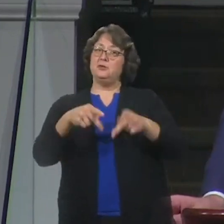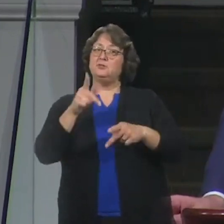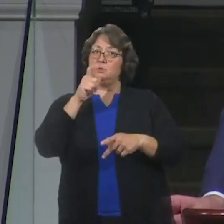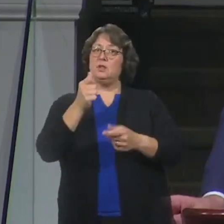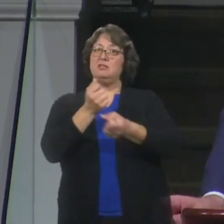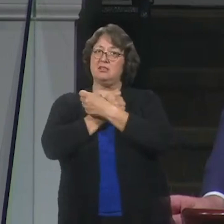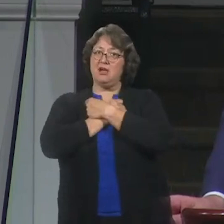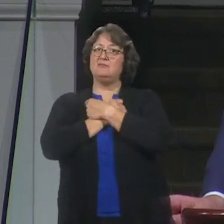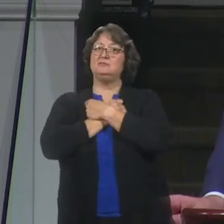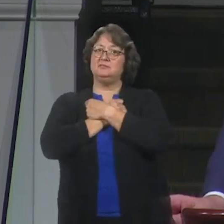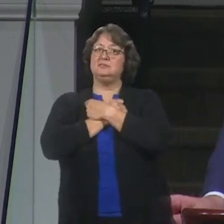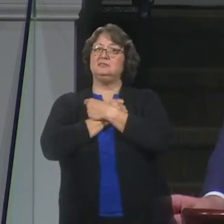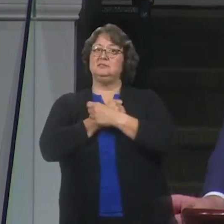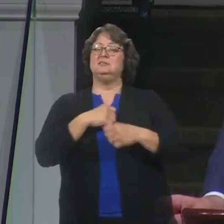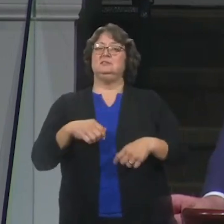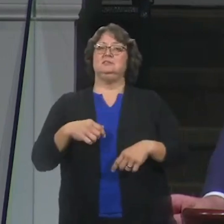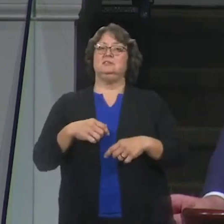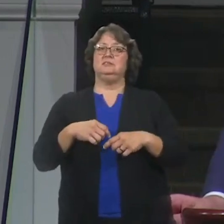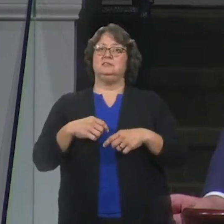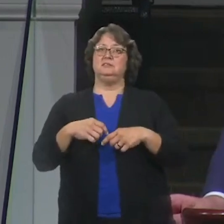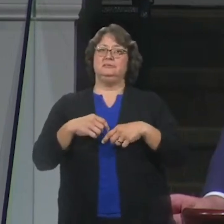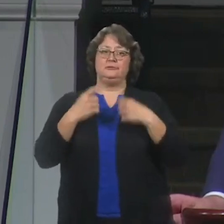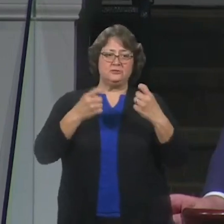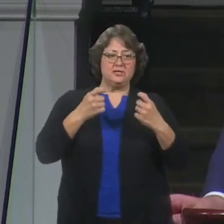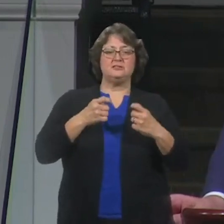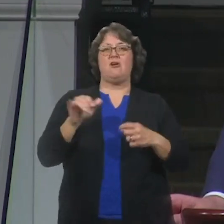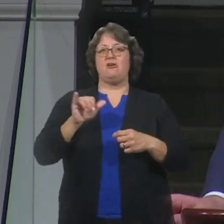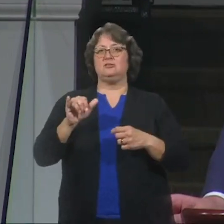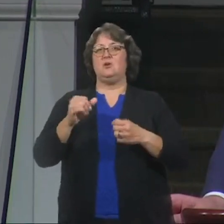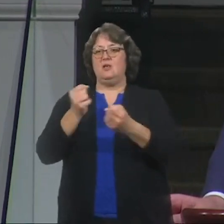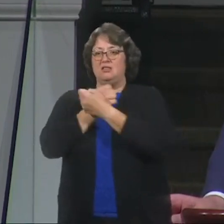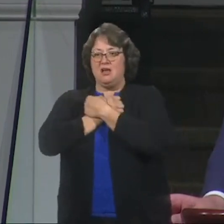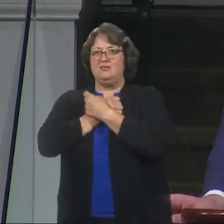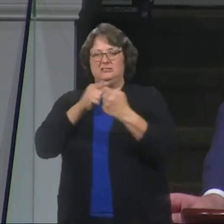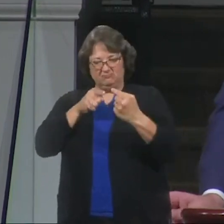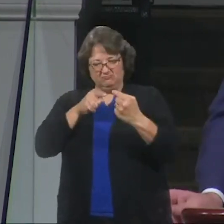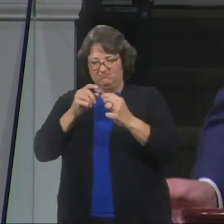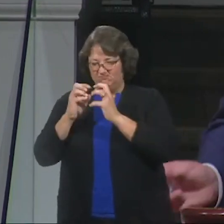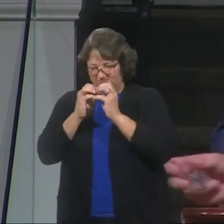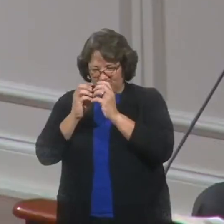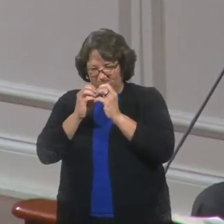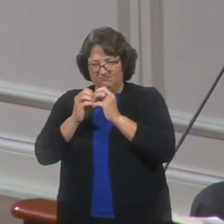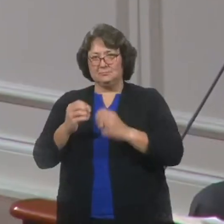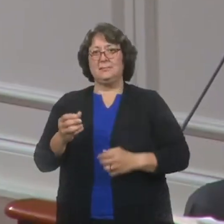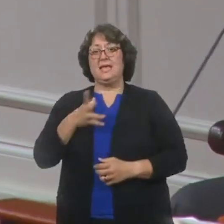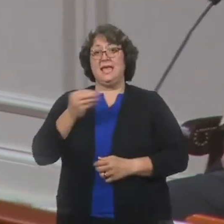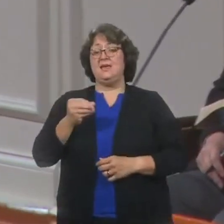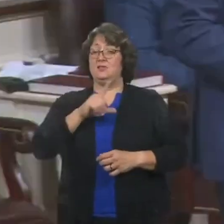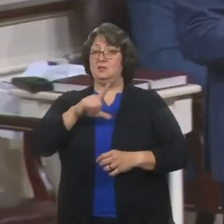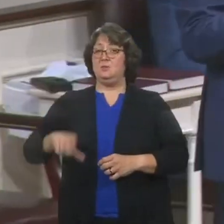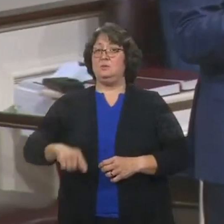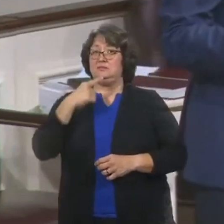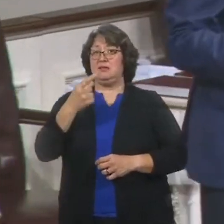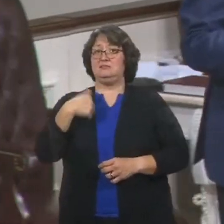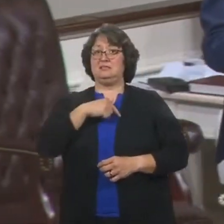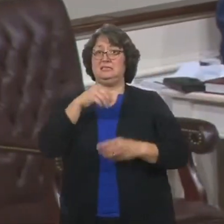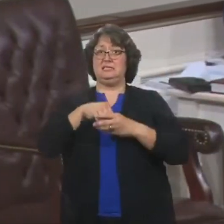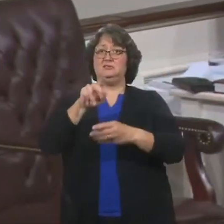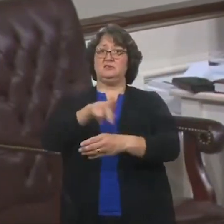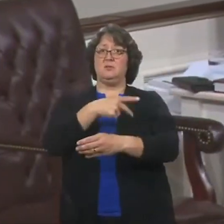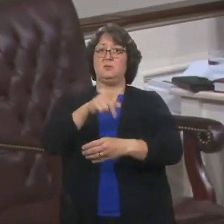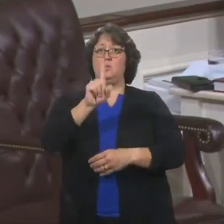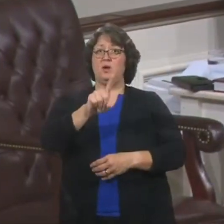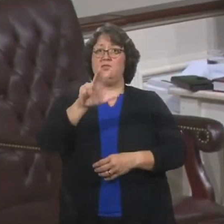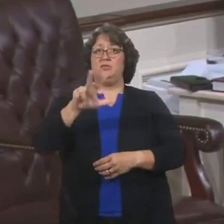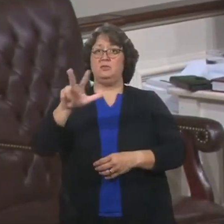loves transgression, he also loves strife. And Jesus, the Lord tells us in Psalm 133,